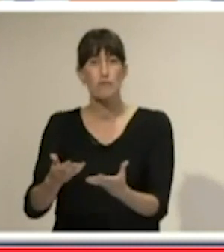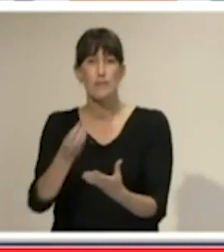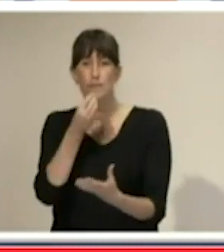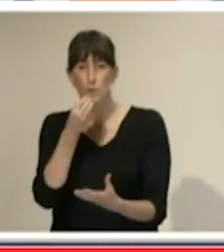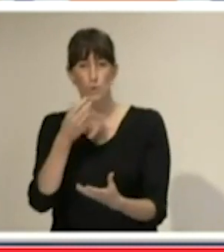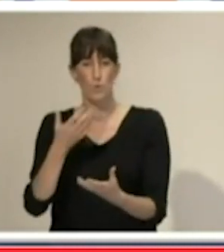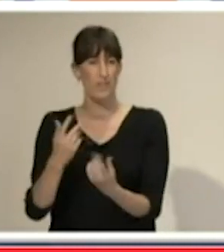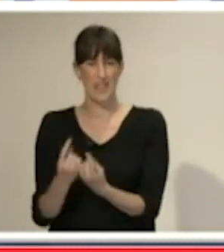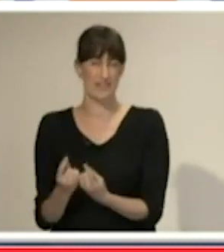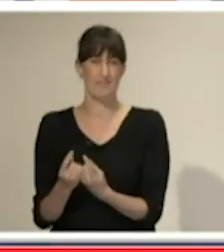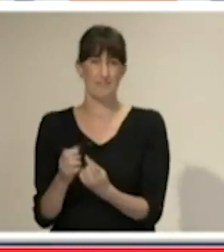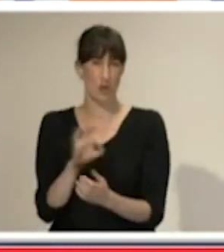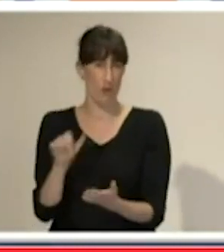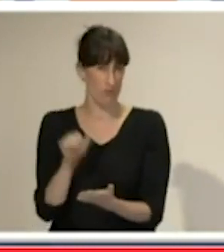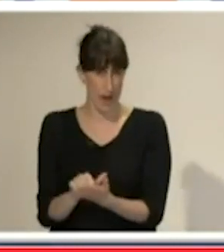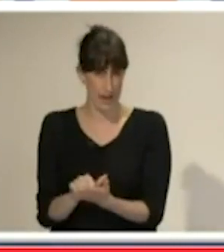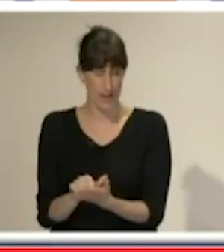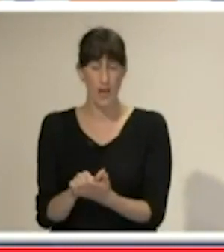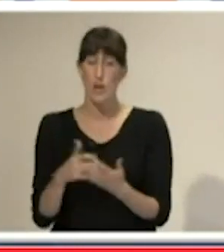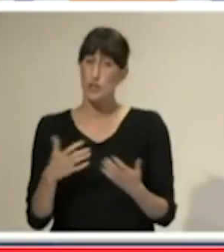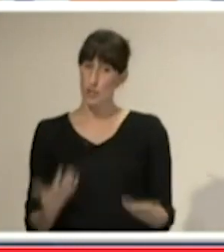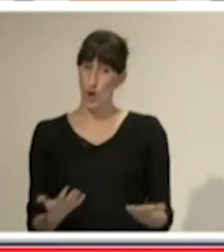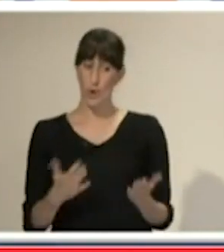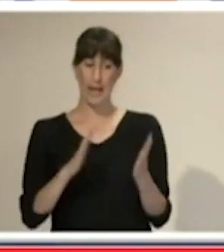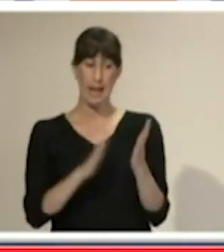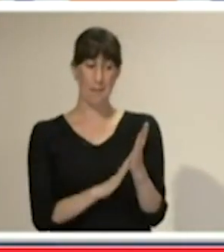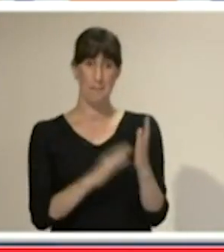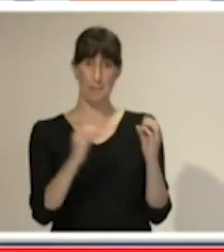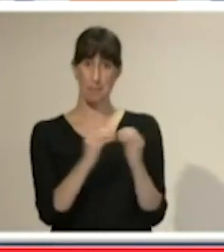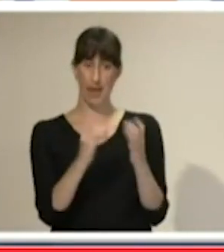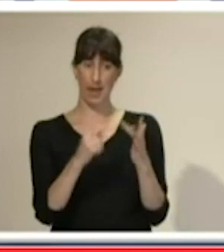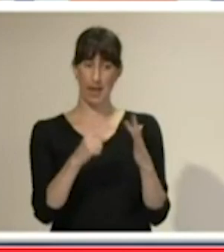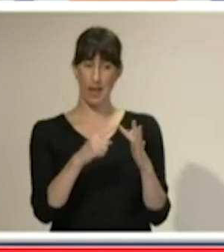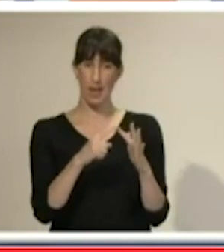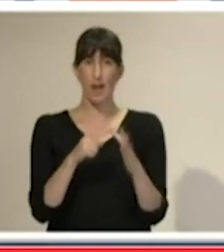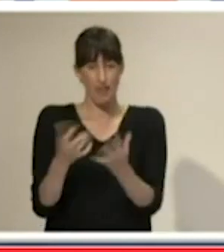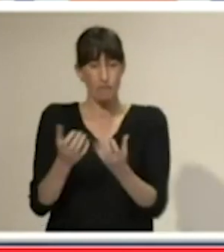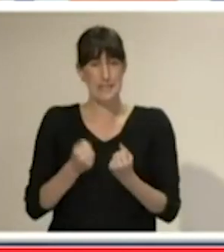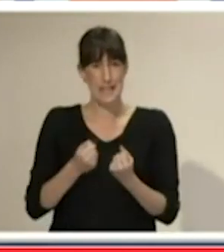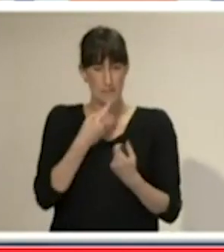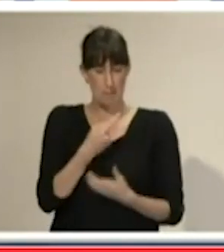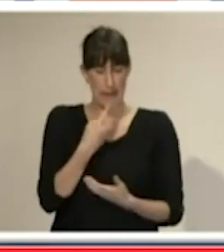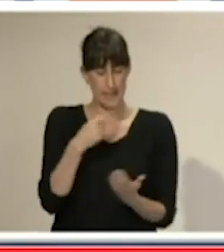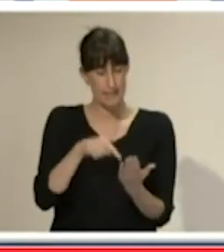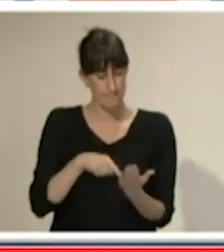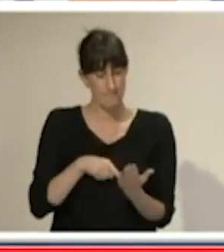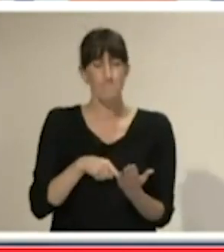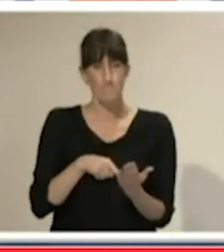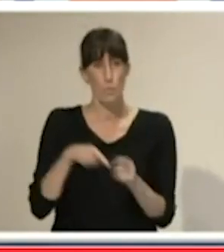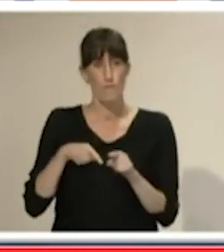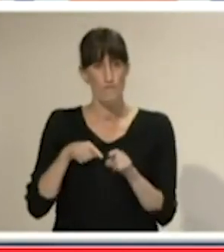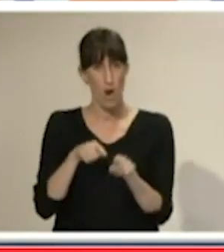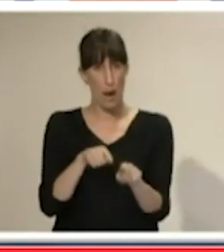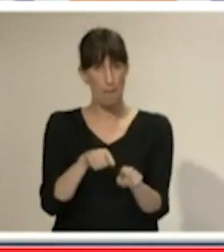will be following up on a further proportion of these complaints. Agencies have been tasked in